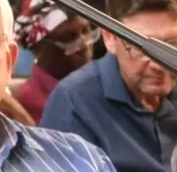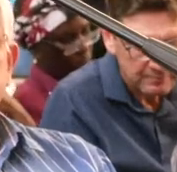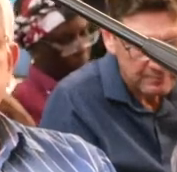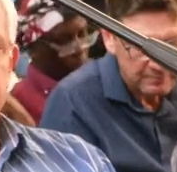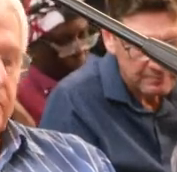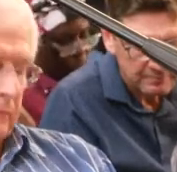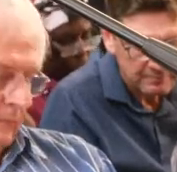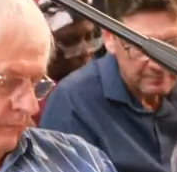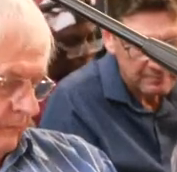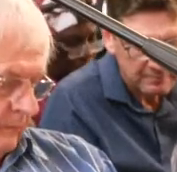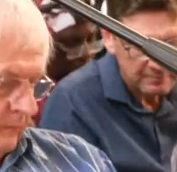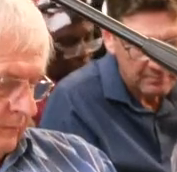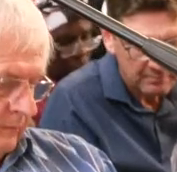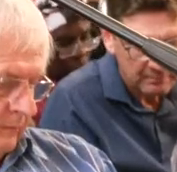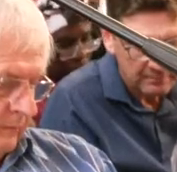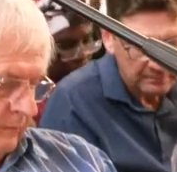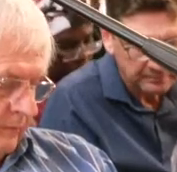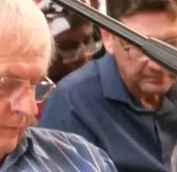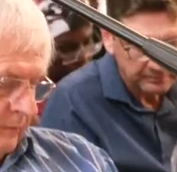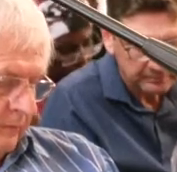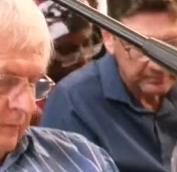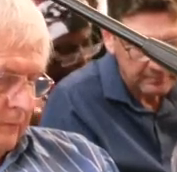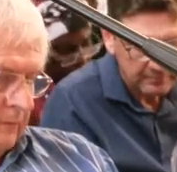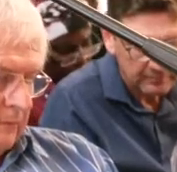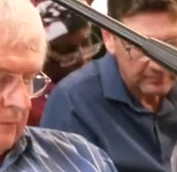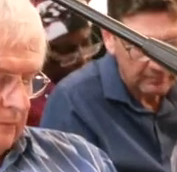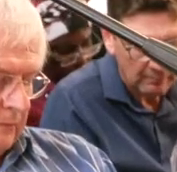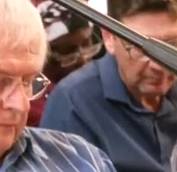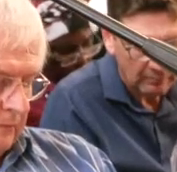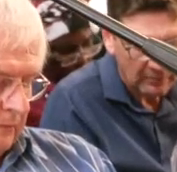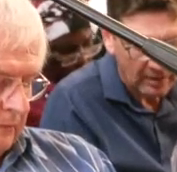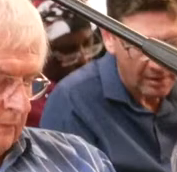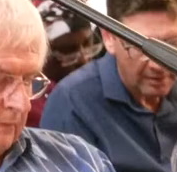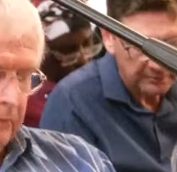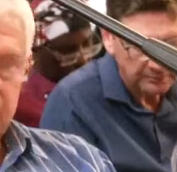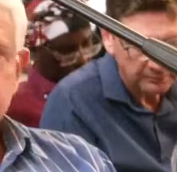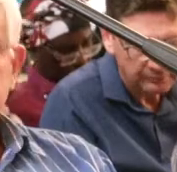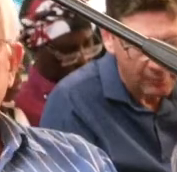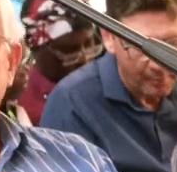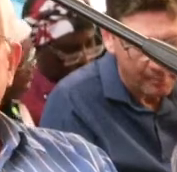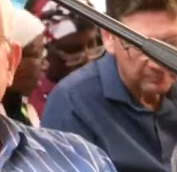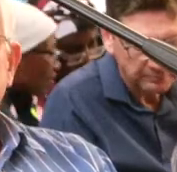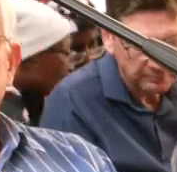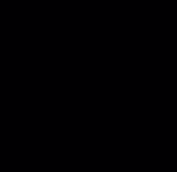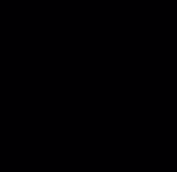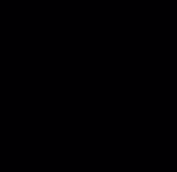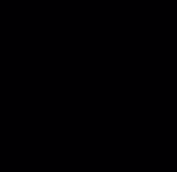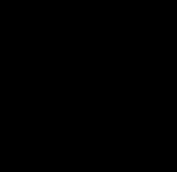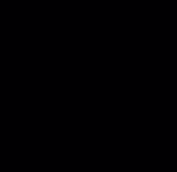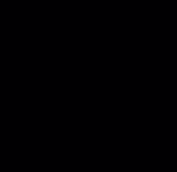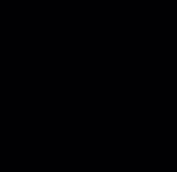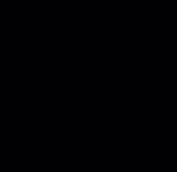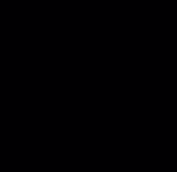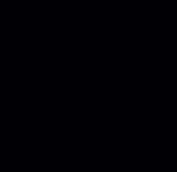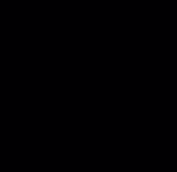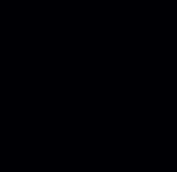provided that the language police of the public school must not be limited